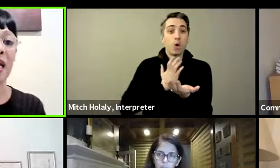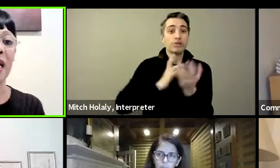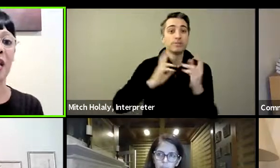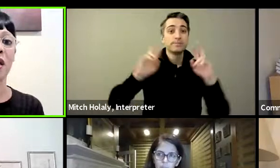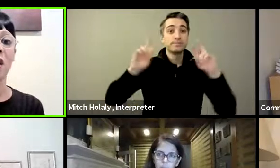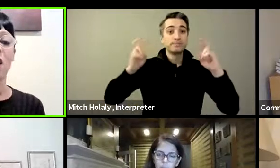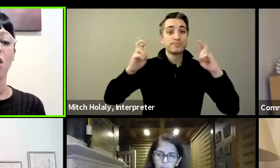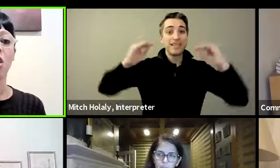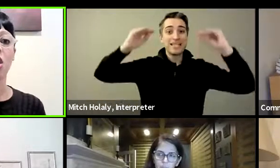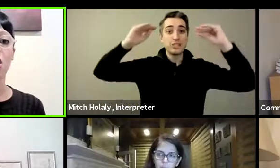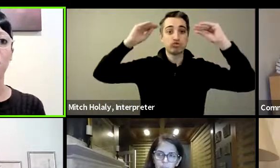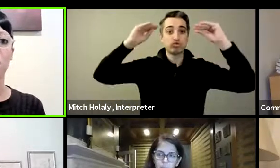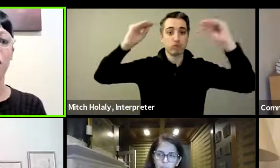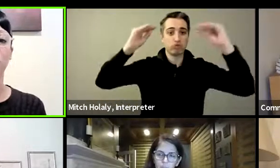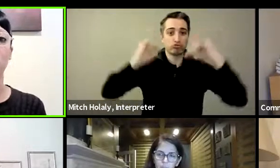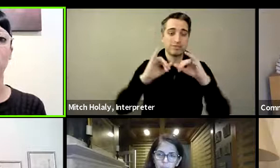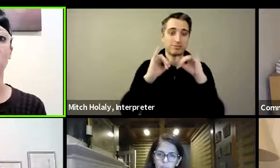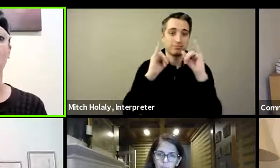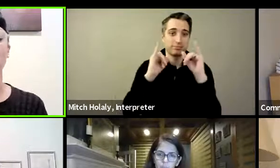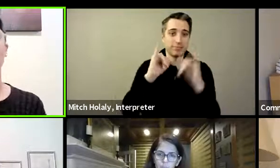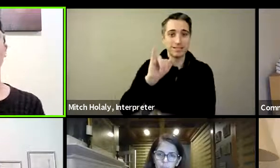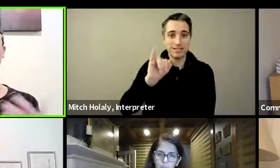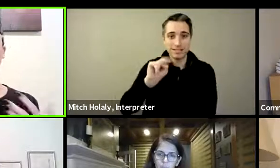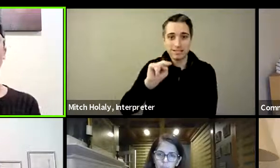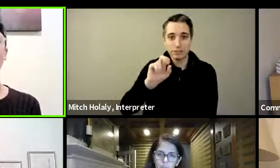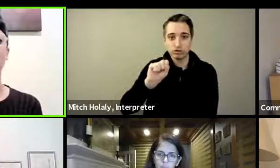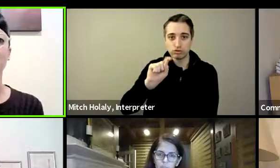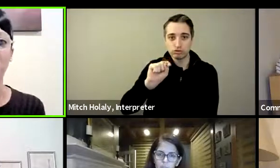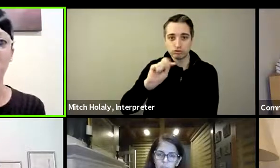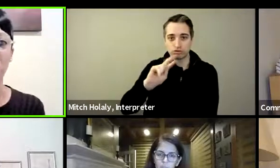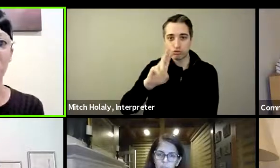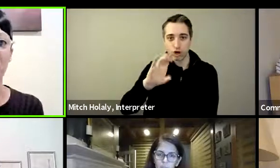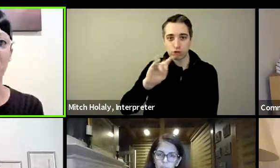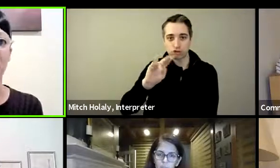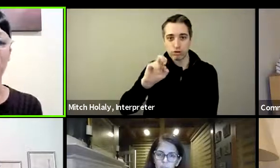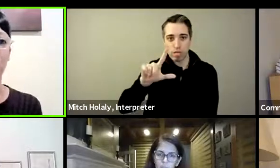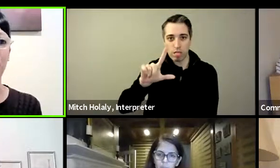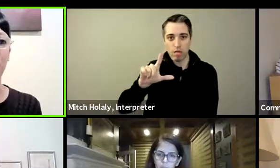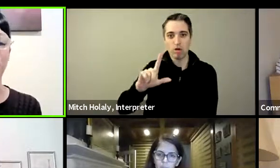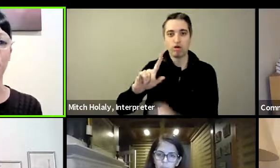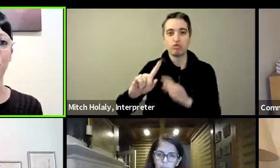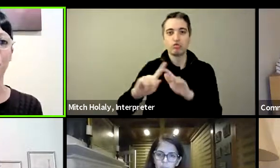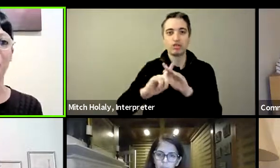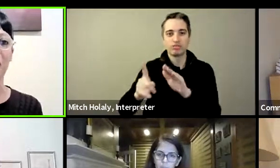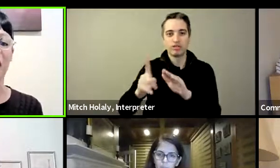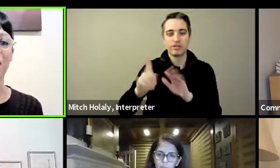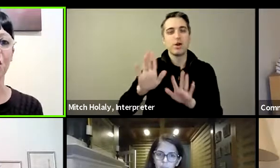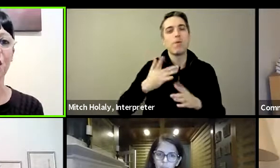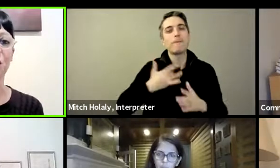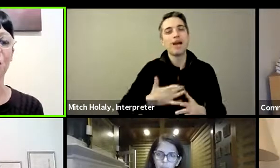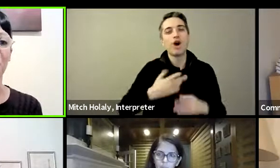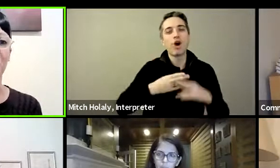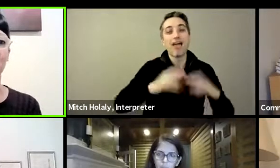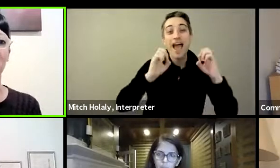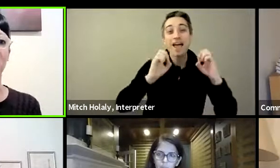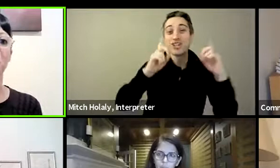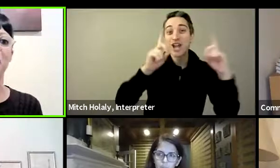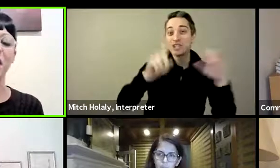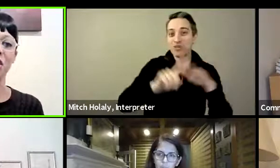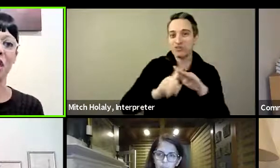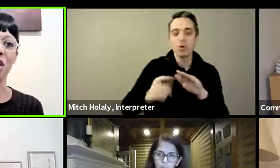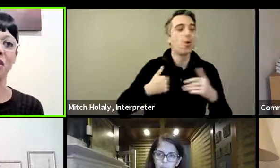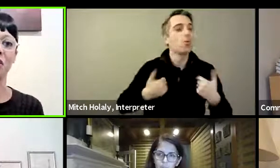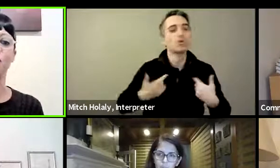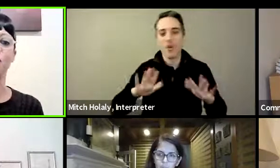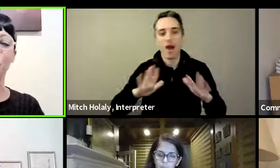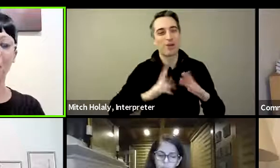at this time, and just so everyone know, it's our normal educational retreat, but we didn't want to call it the educational retreat this year because we have